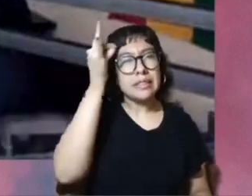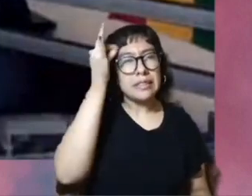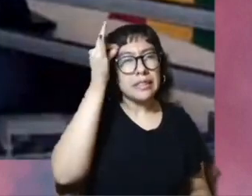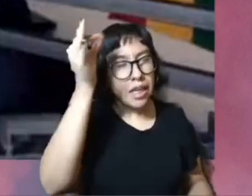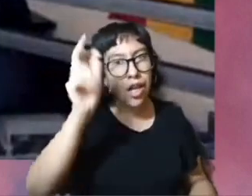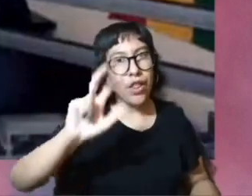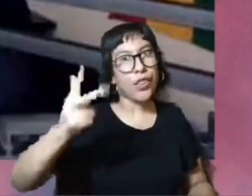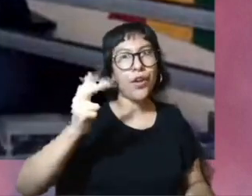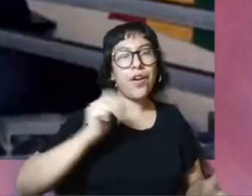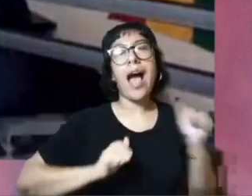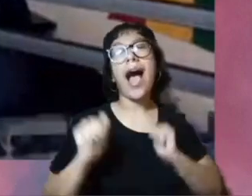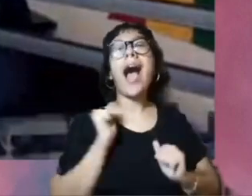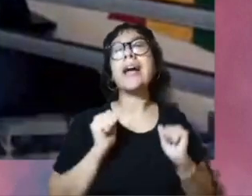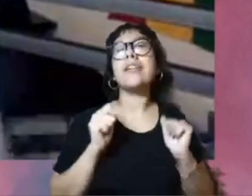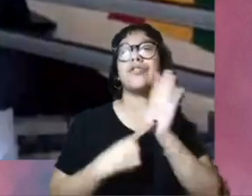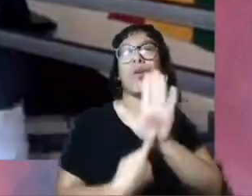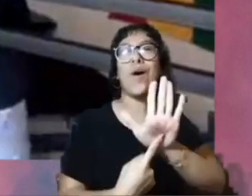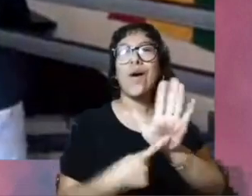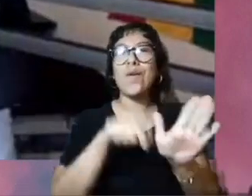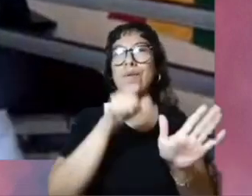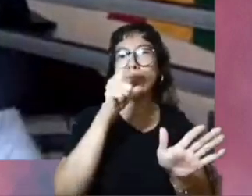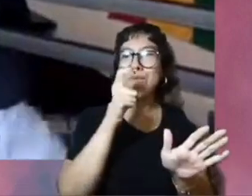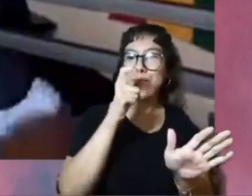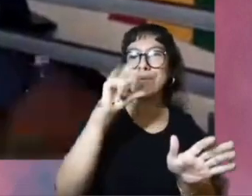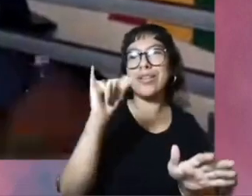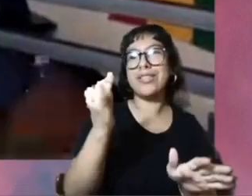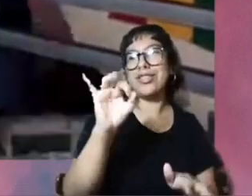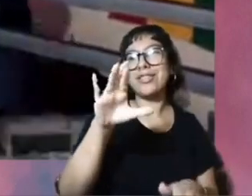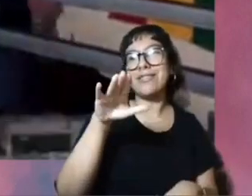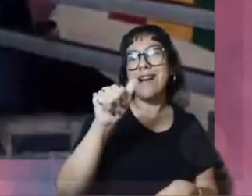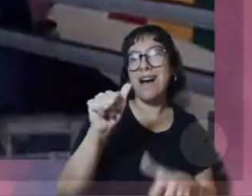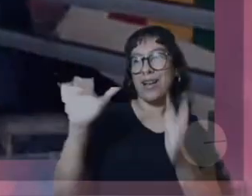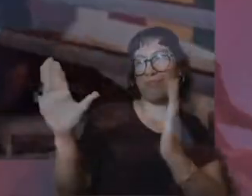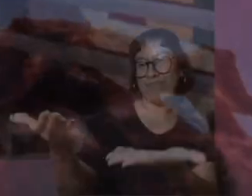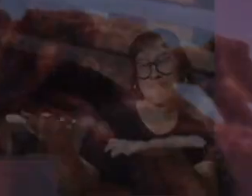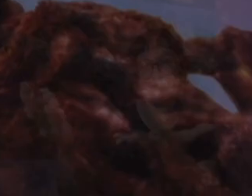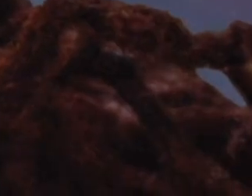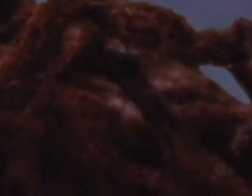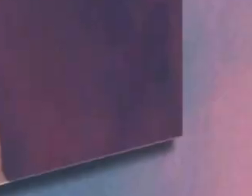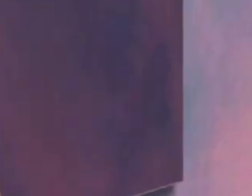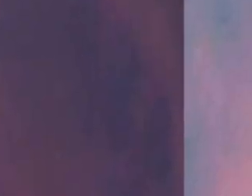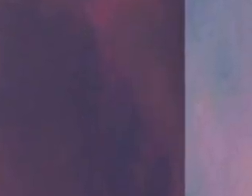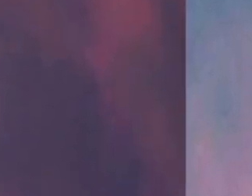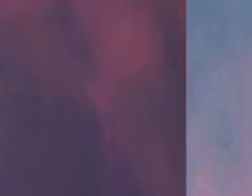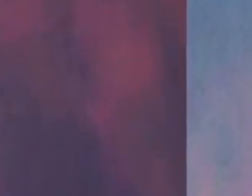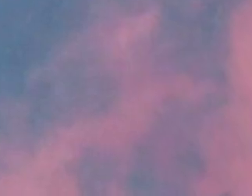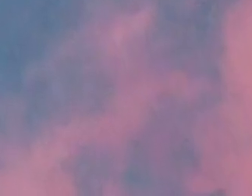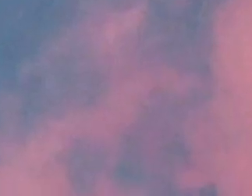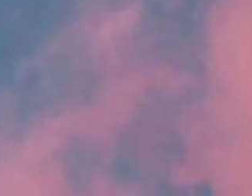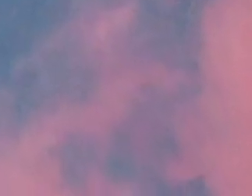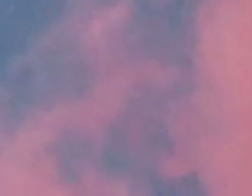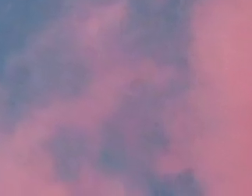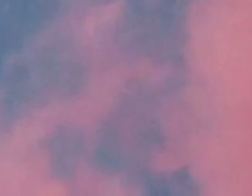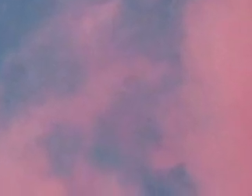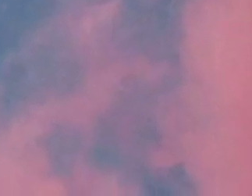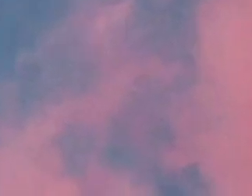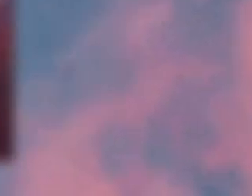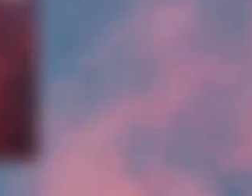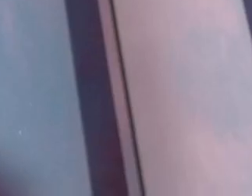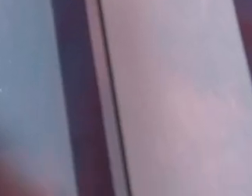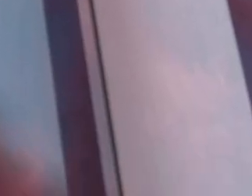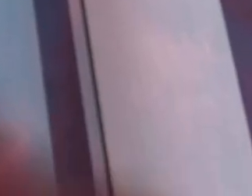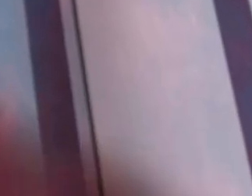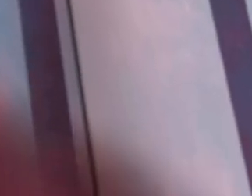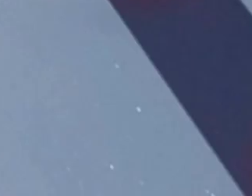Act. I need y'all to show some love for Jessica. Time ain't never been on my side. My schedule just